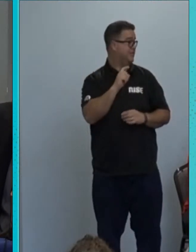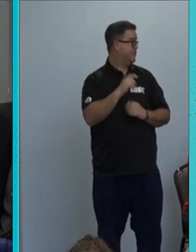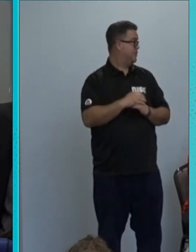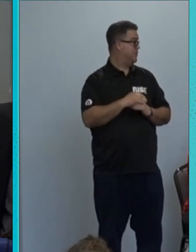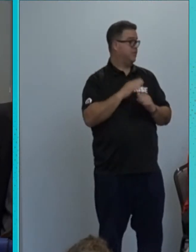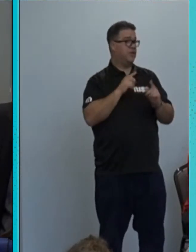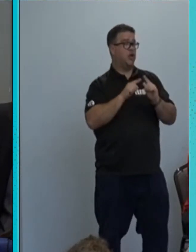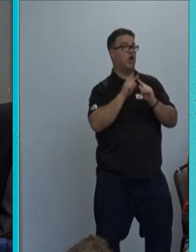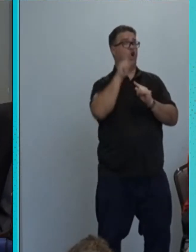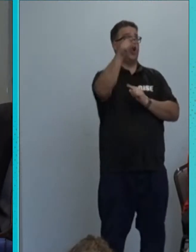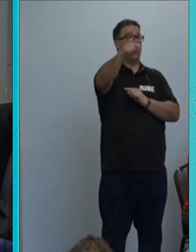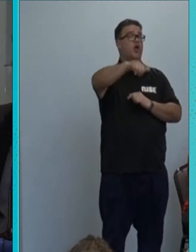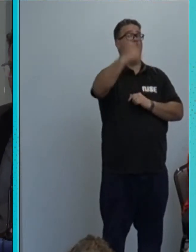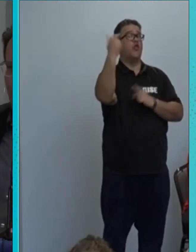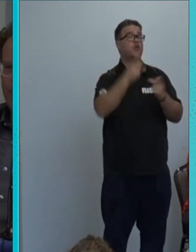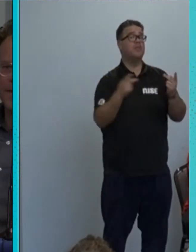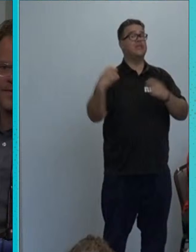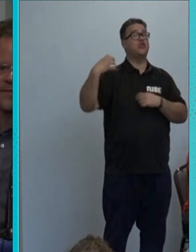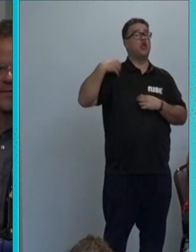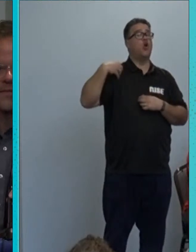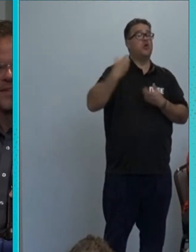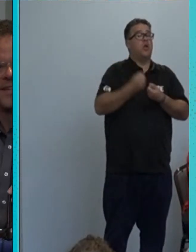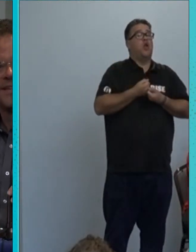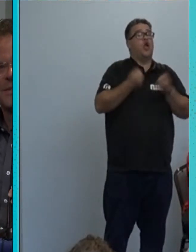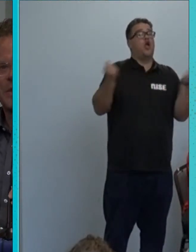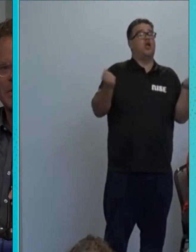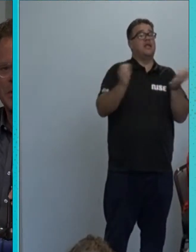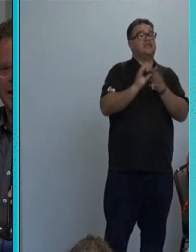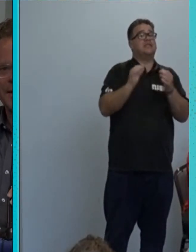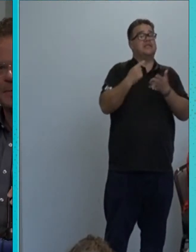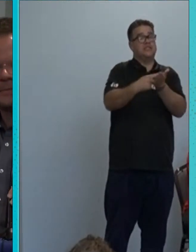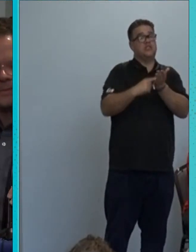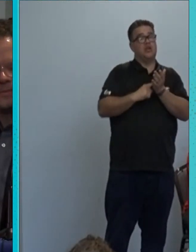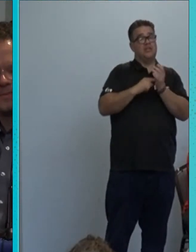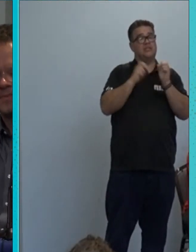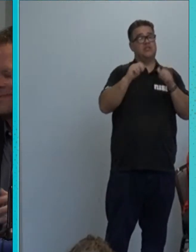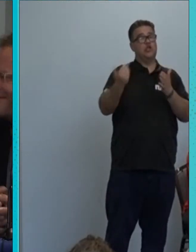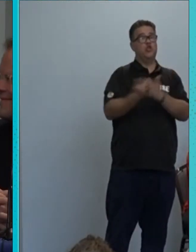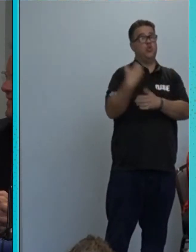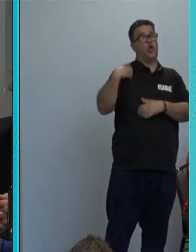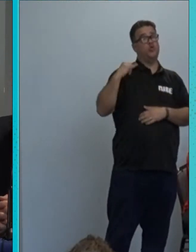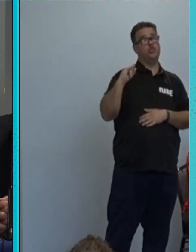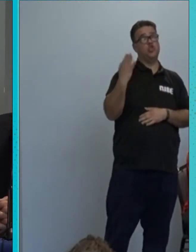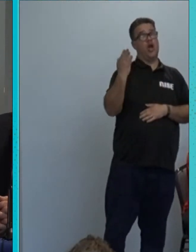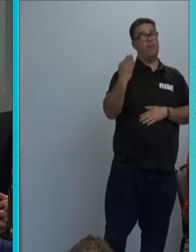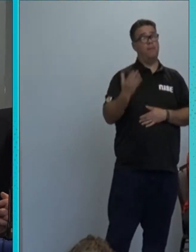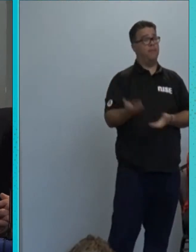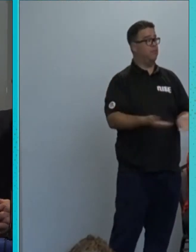across the country, maybe. I don't know if you want to discuss that.